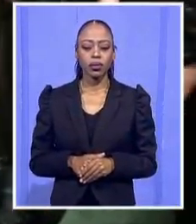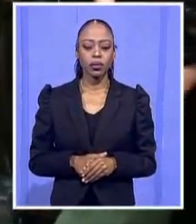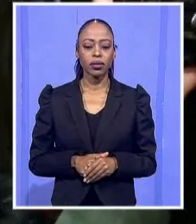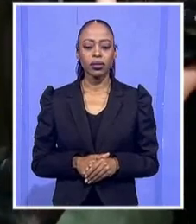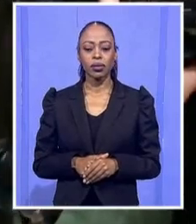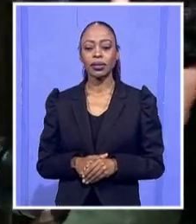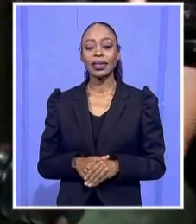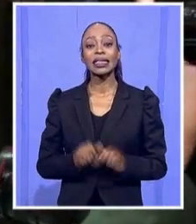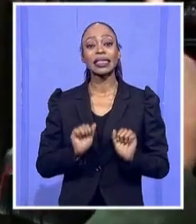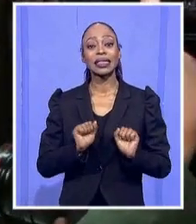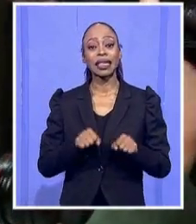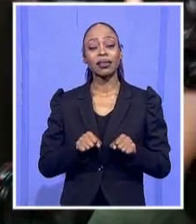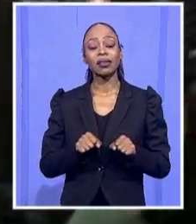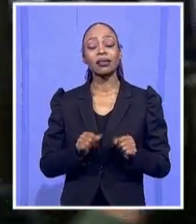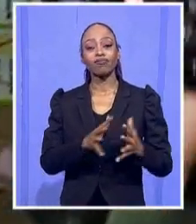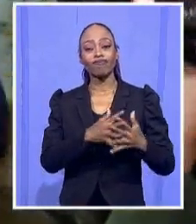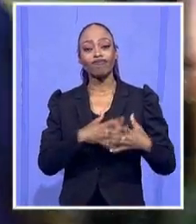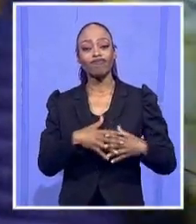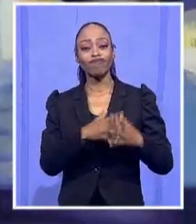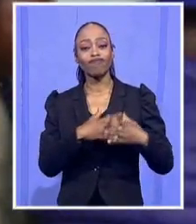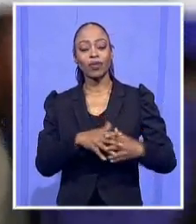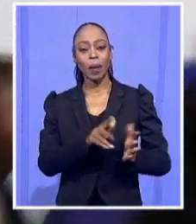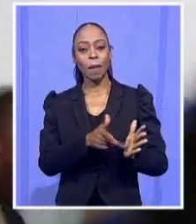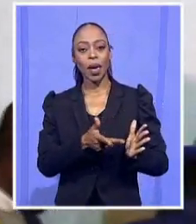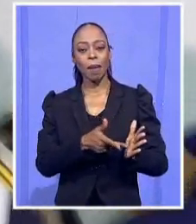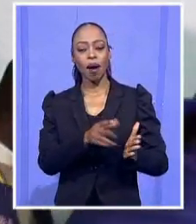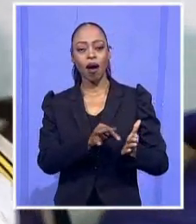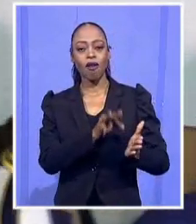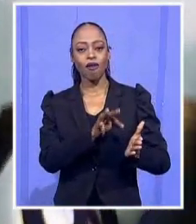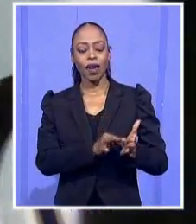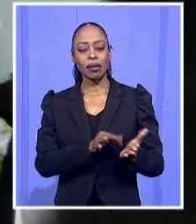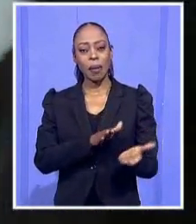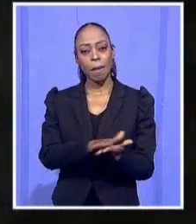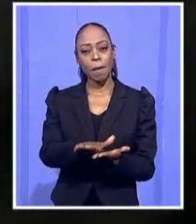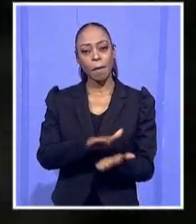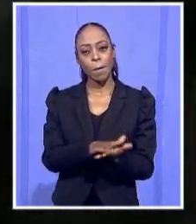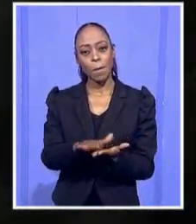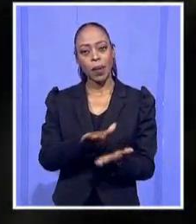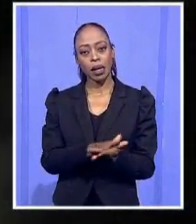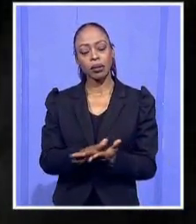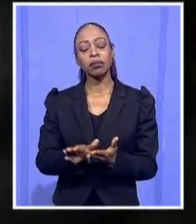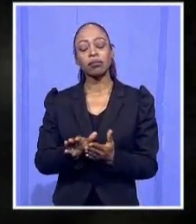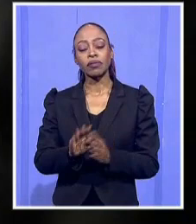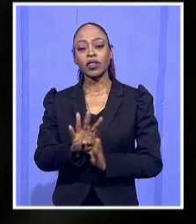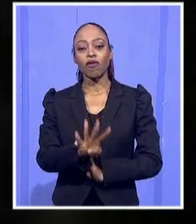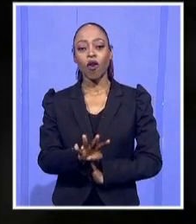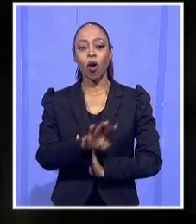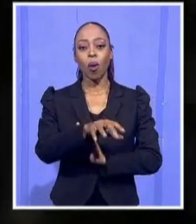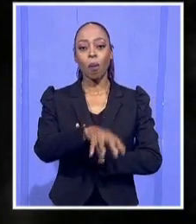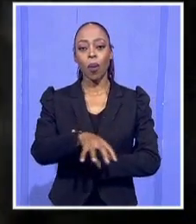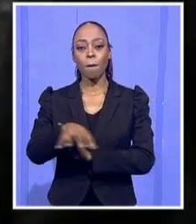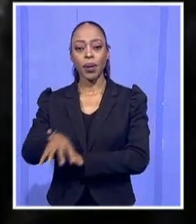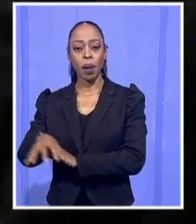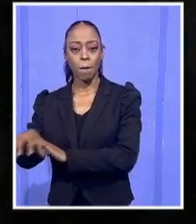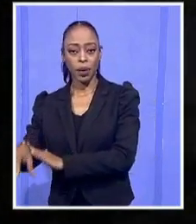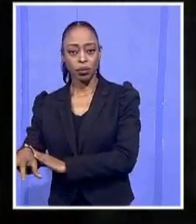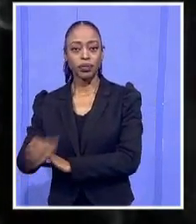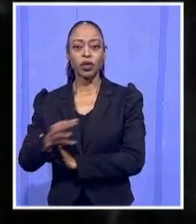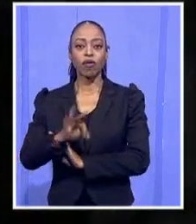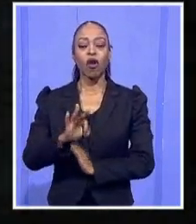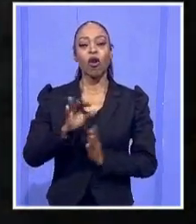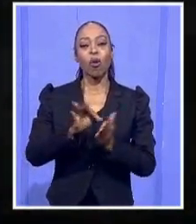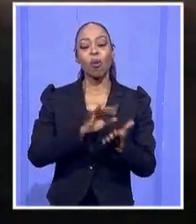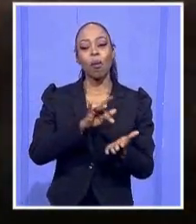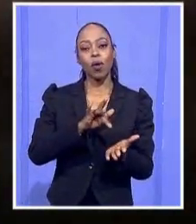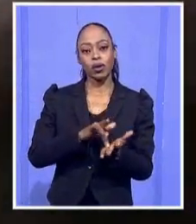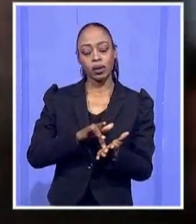Well, yes, indeed, there was a mix-up in the ballot, in the printing of the ballot papers in at least 4 areas, 4 elective positions.